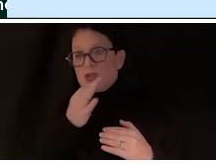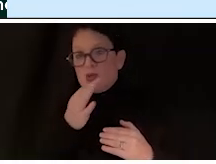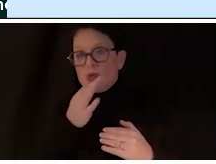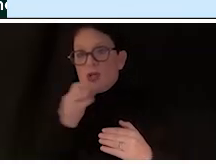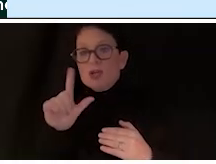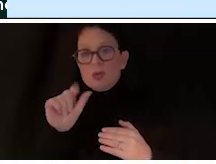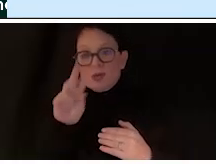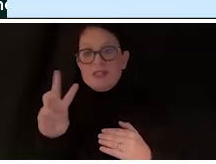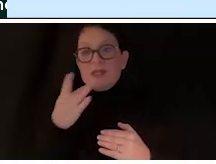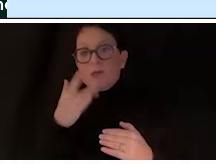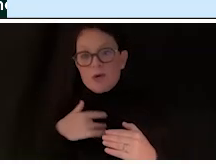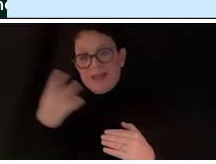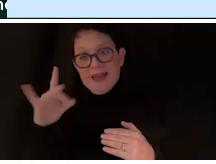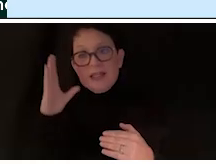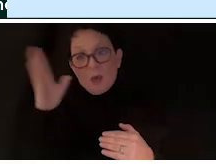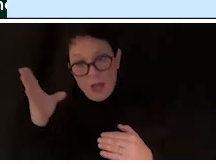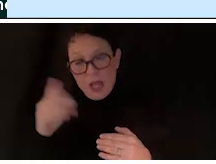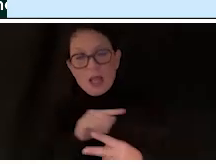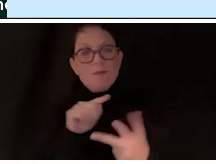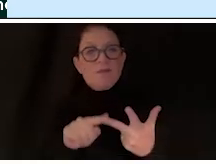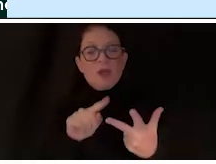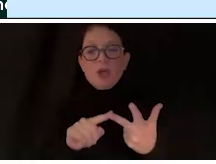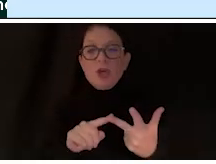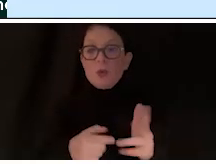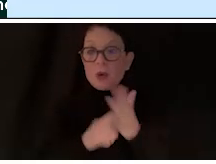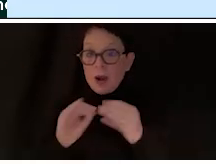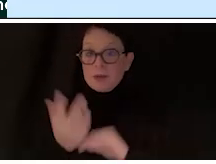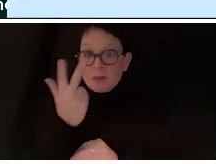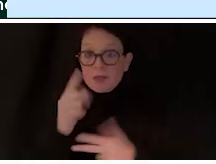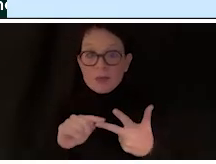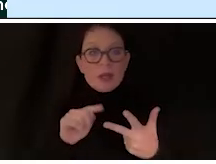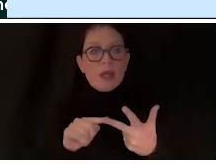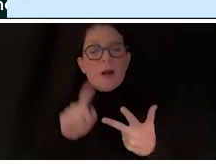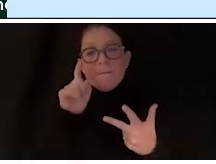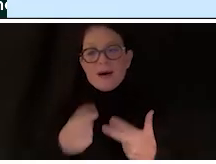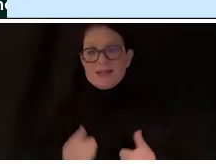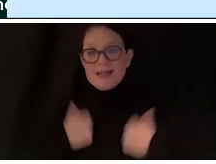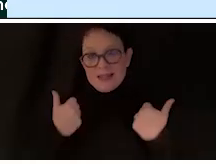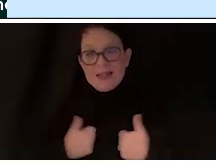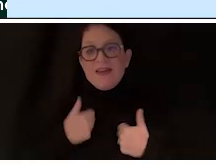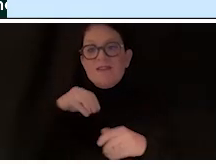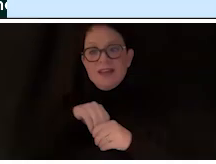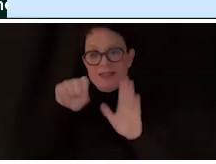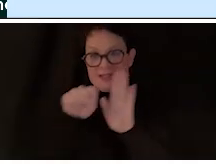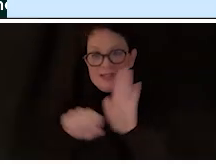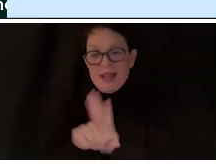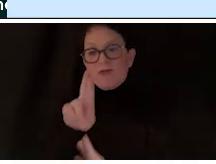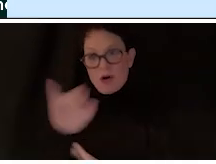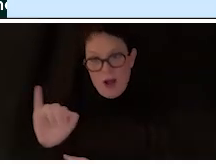sometime in 2026. And requirement number 3 is that you must be a resident of the state of Rhode